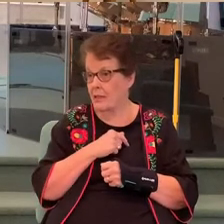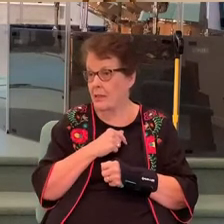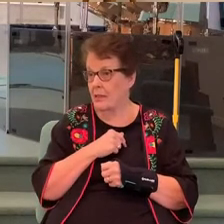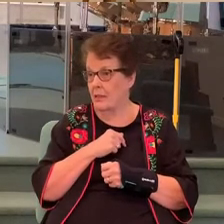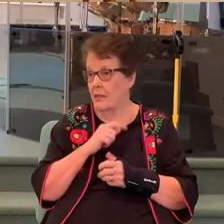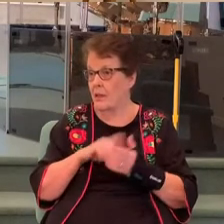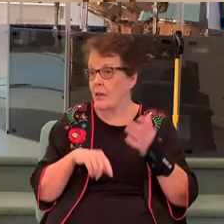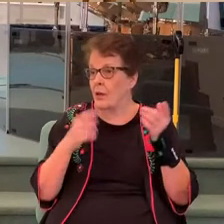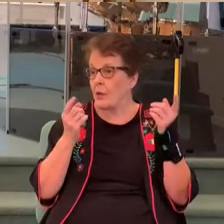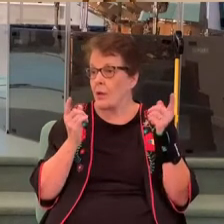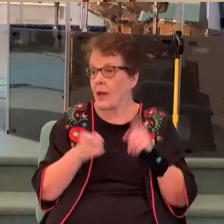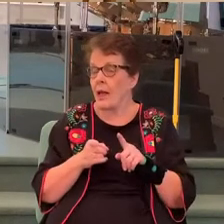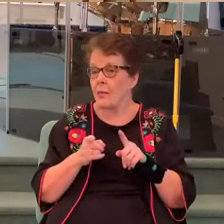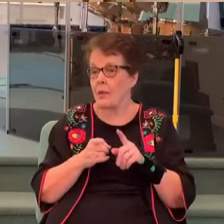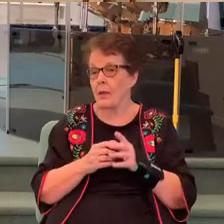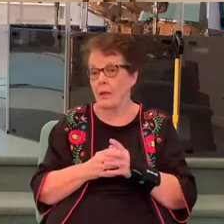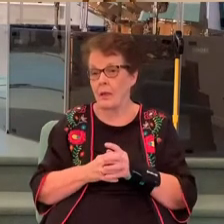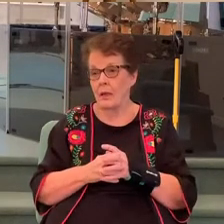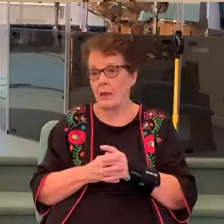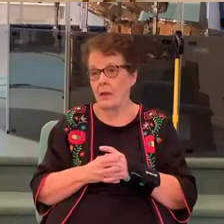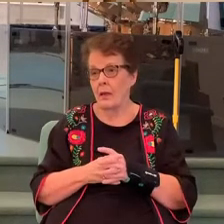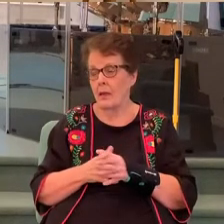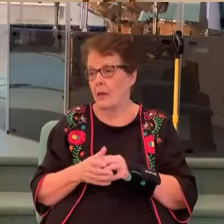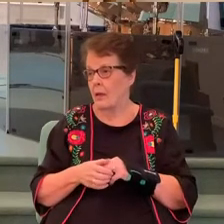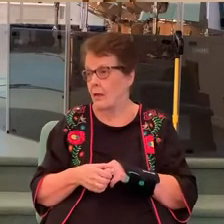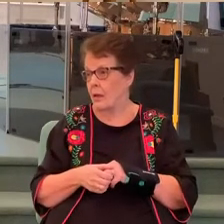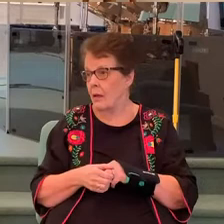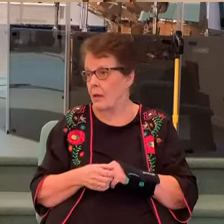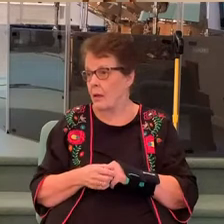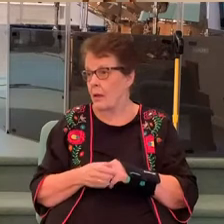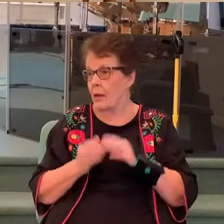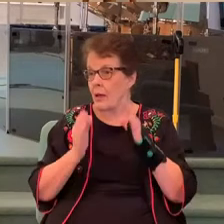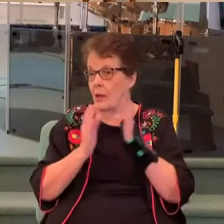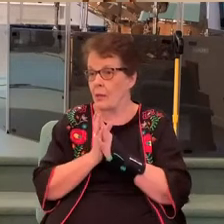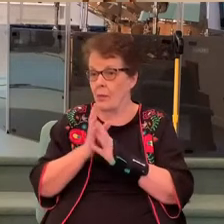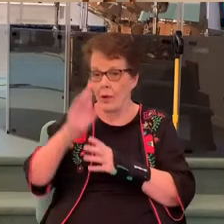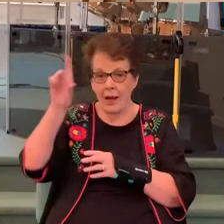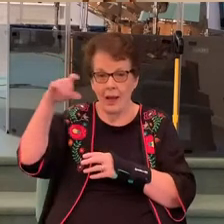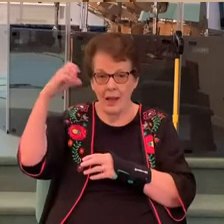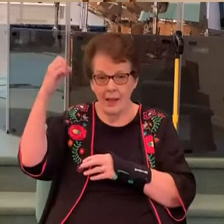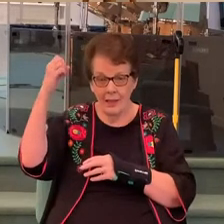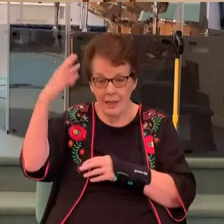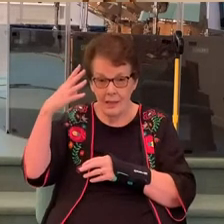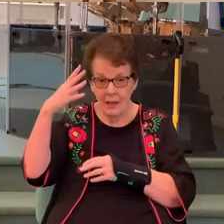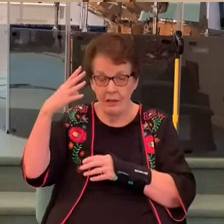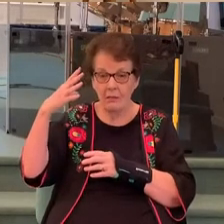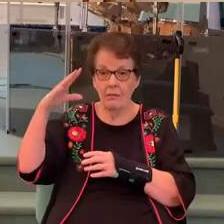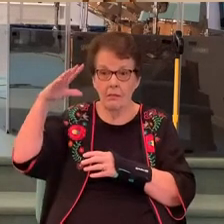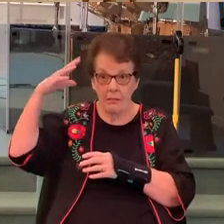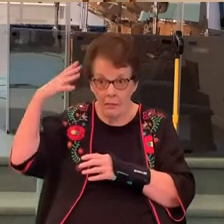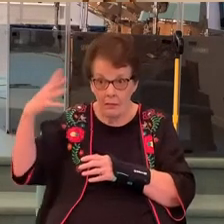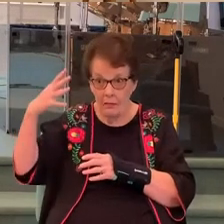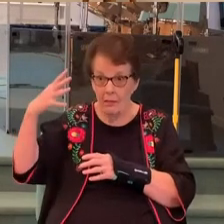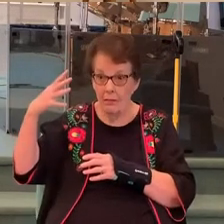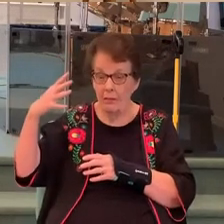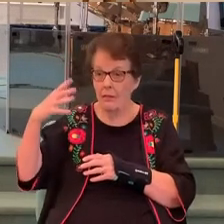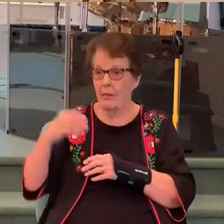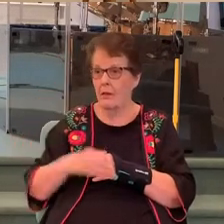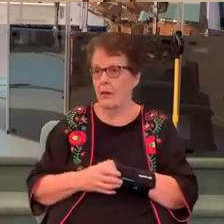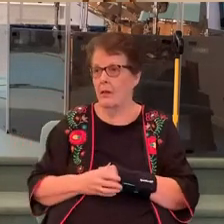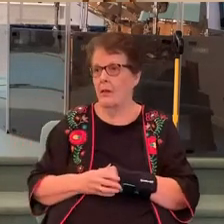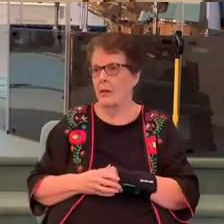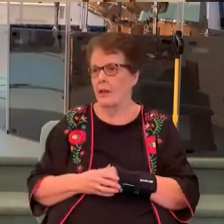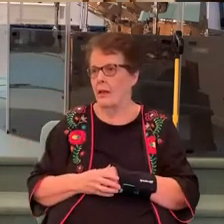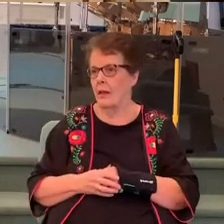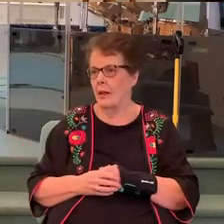What happened? He prayed and what? The sun stood still. The sun stood still. And I don't know that that